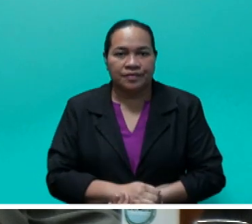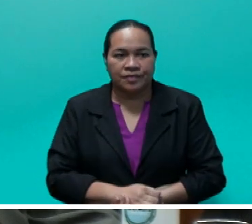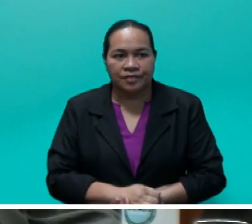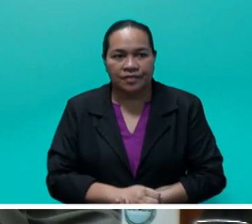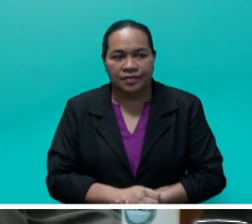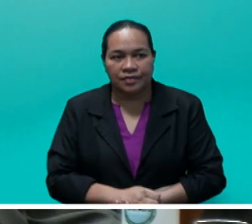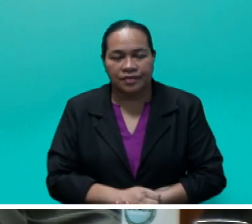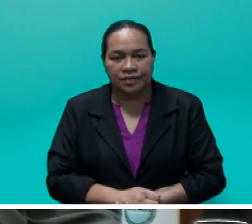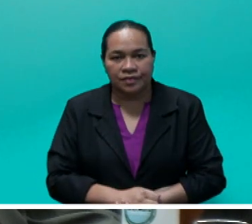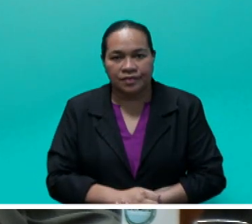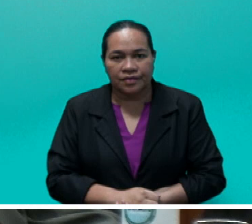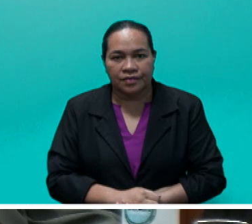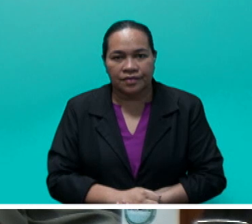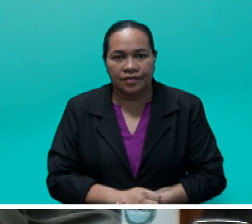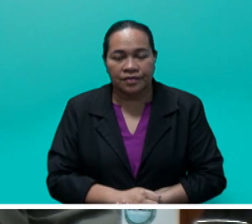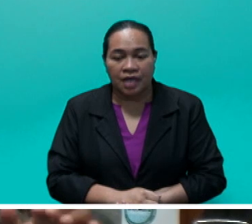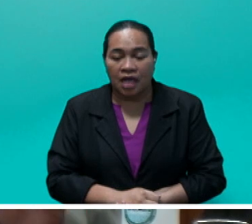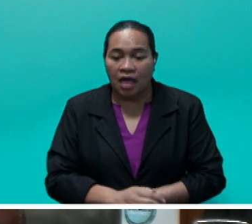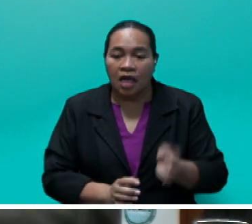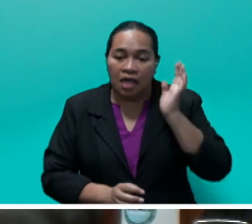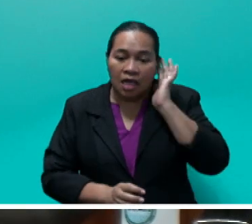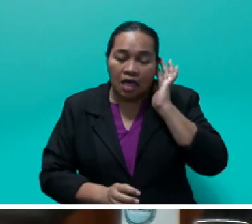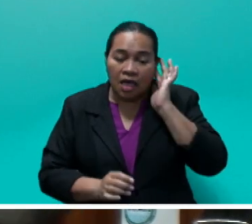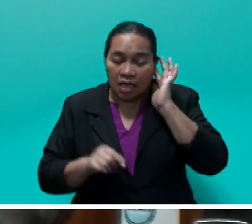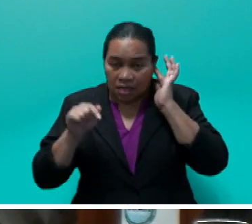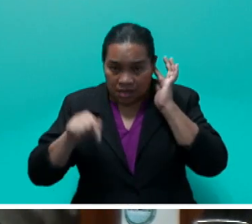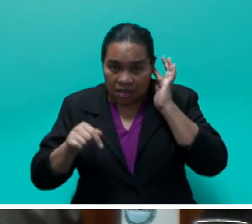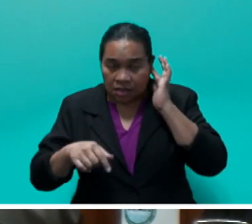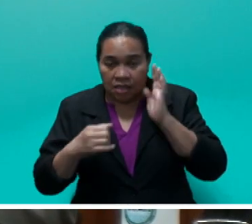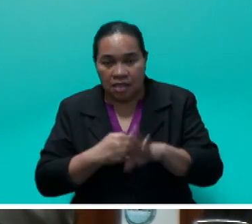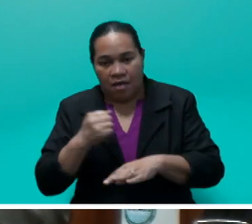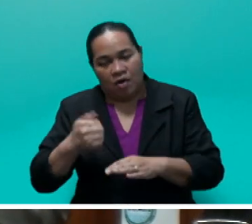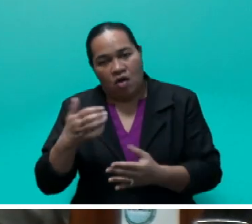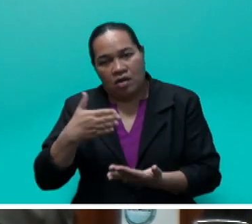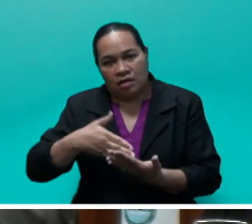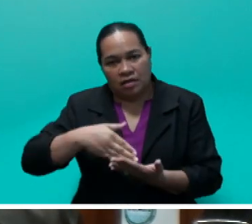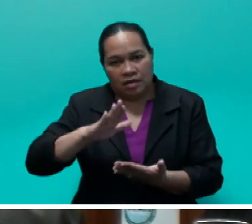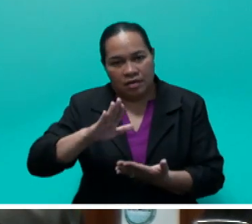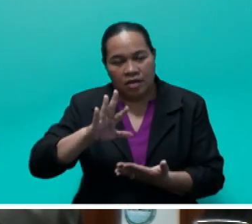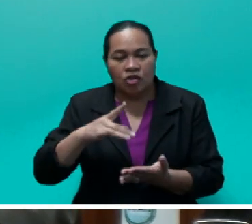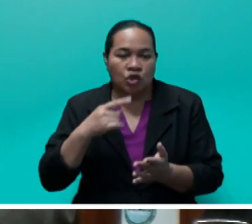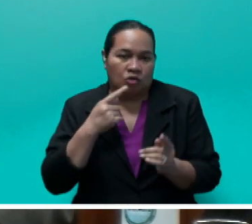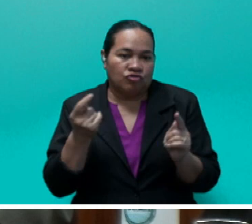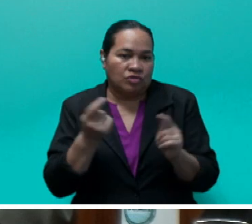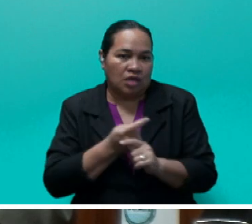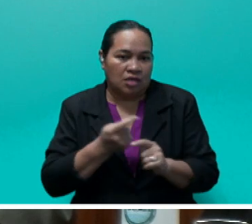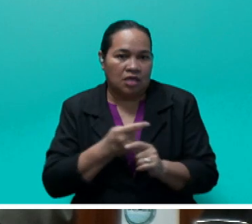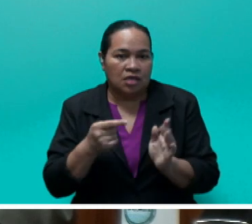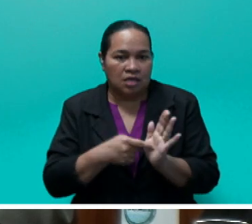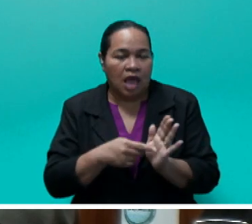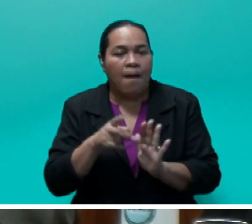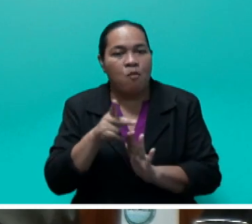sir, the coalition government has endorsed amending the civil aviation